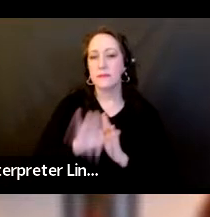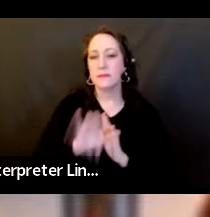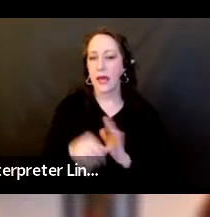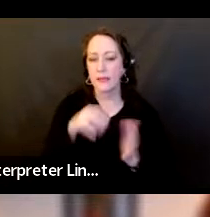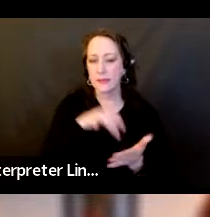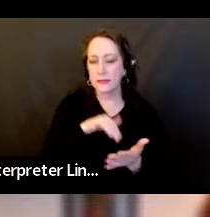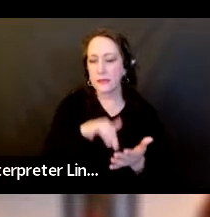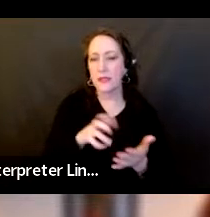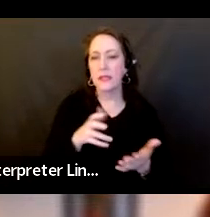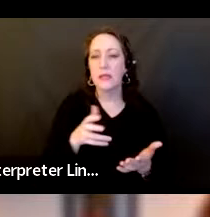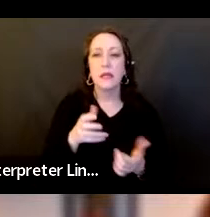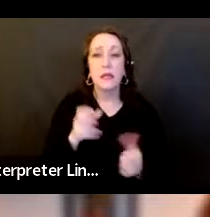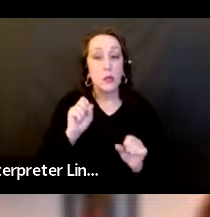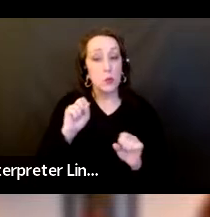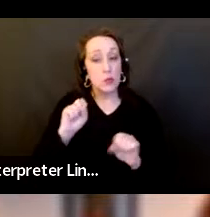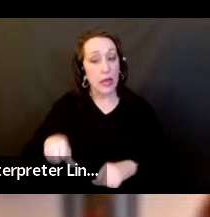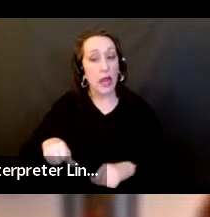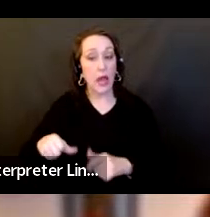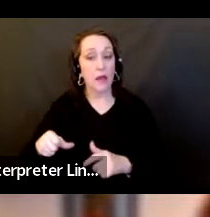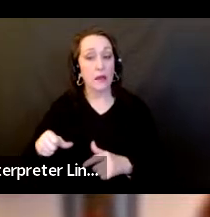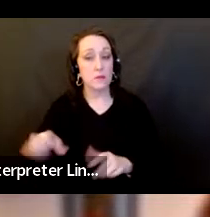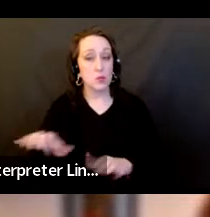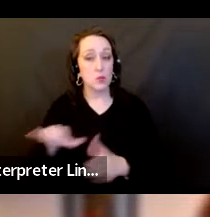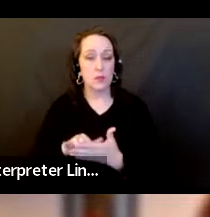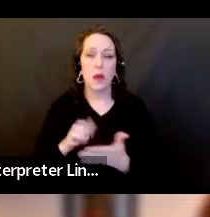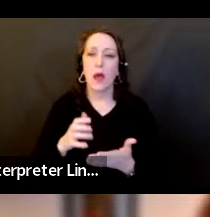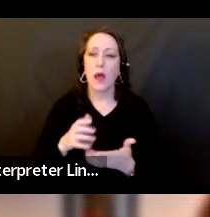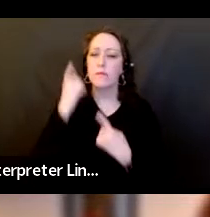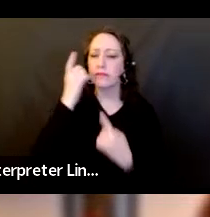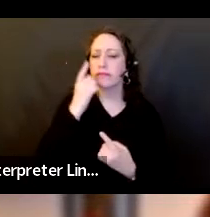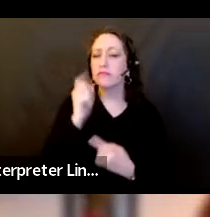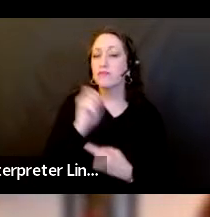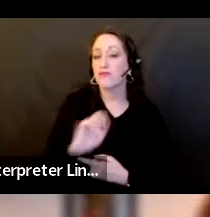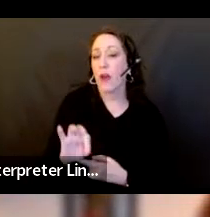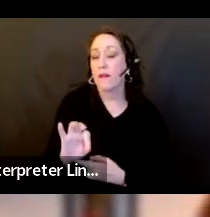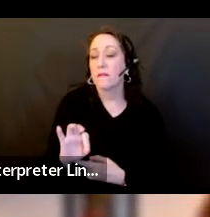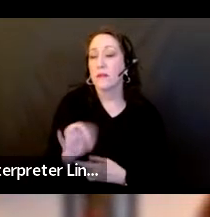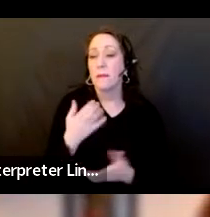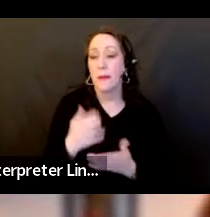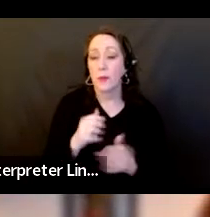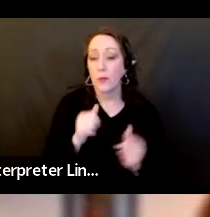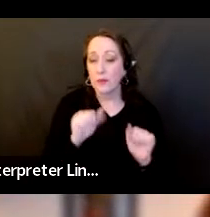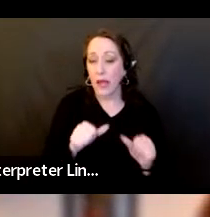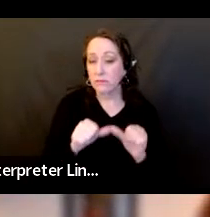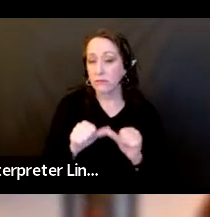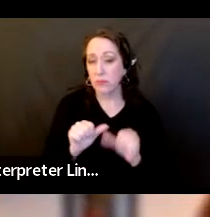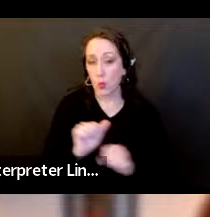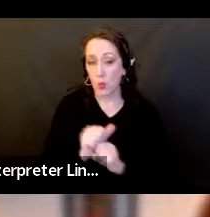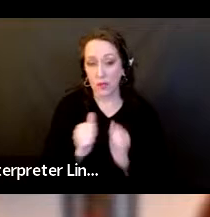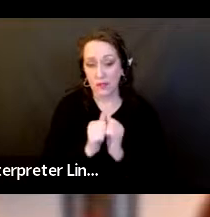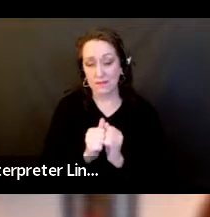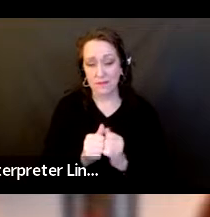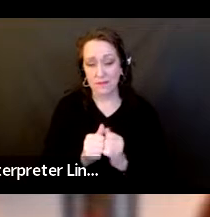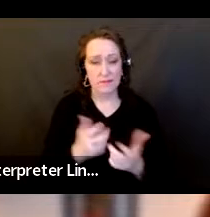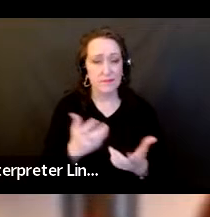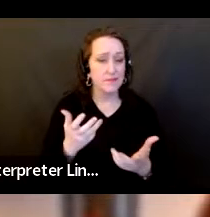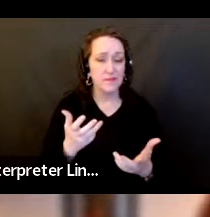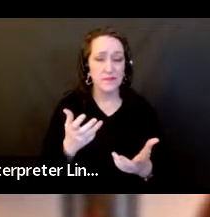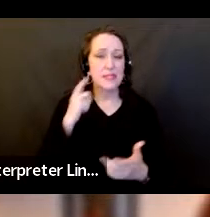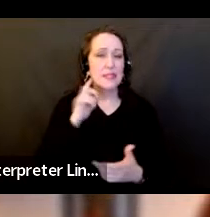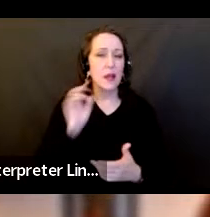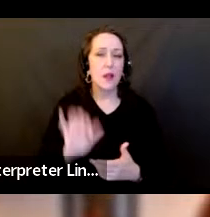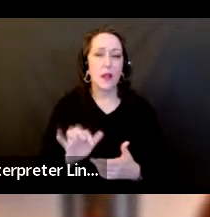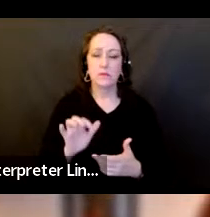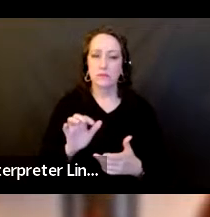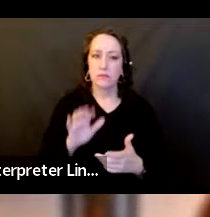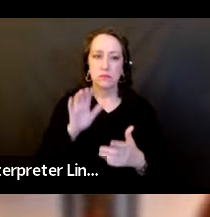study, that could be something that we do. I do wonder, Jeff, and maybe something that we can continue to work with you on. And it sounds like, I think this